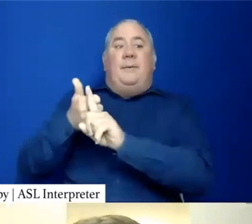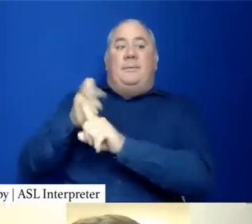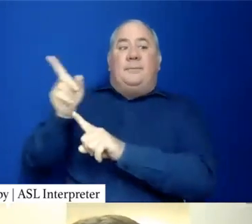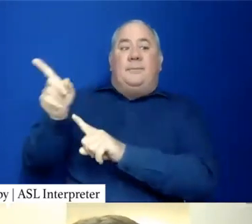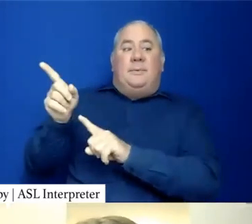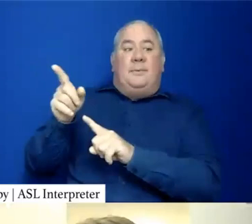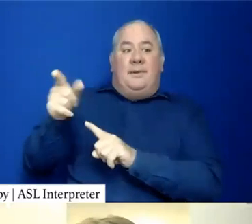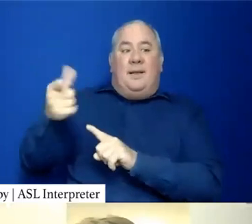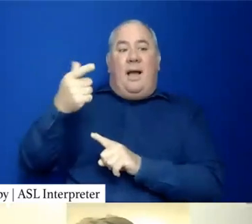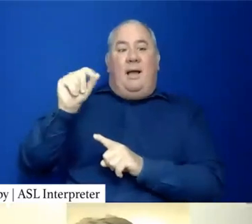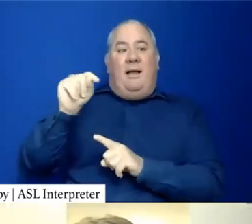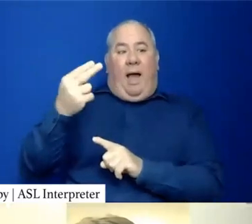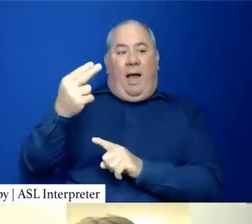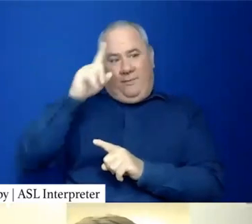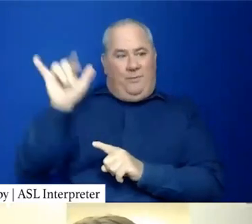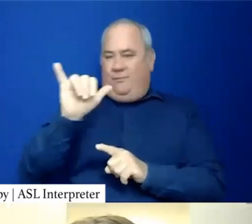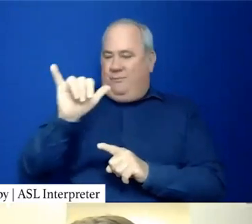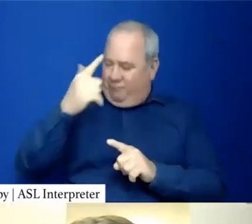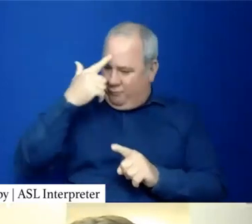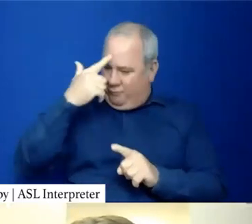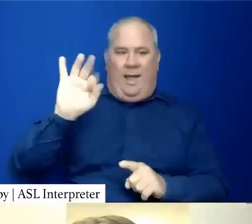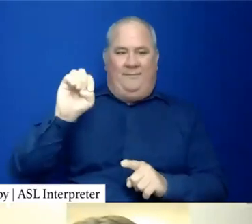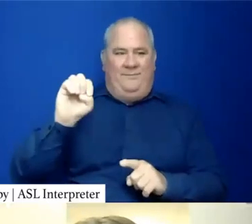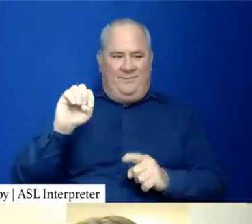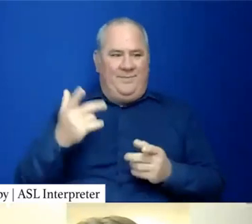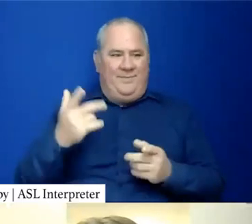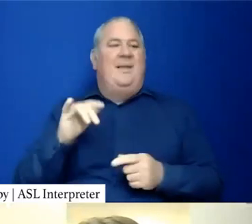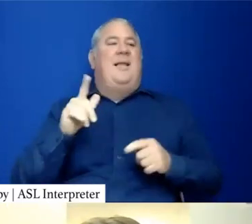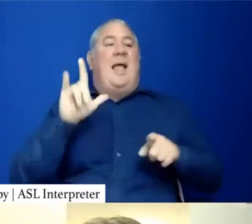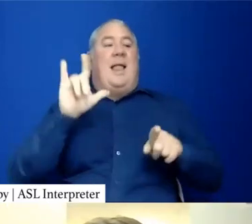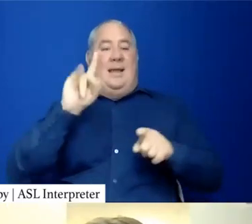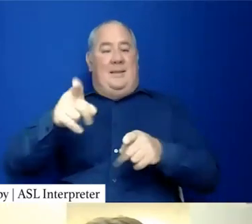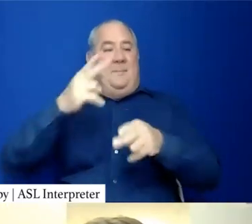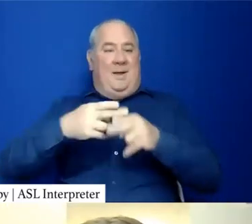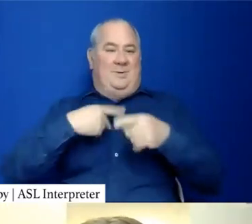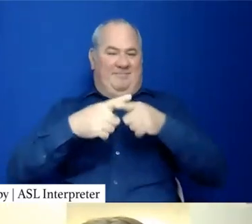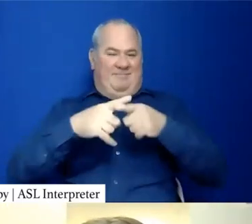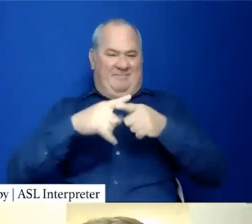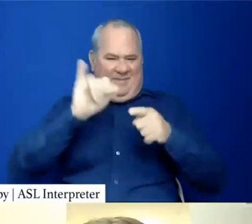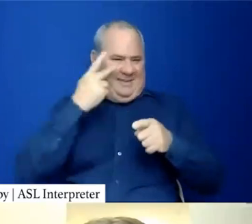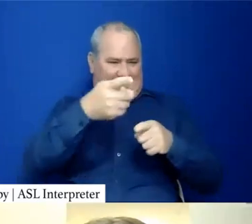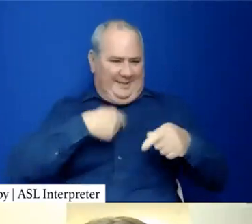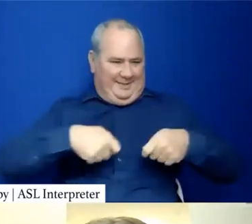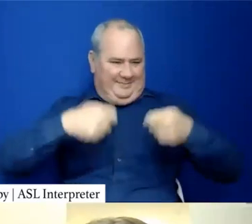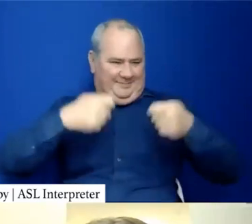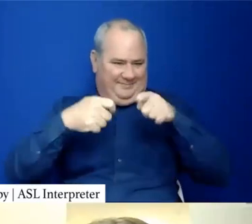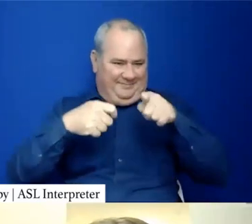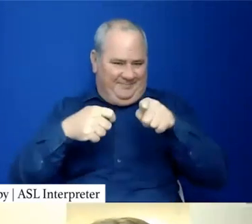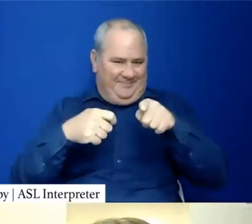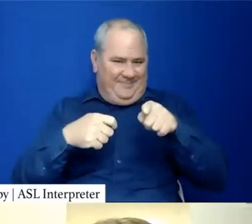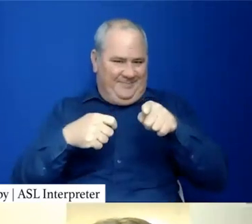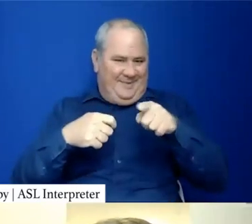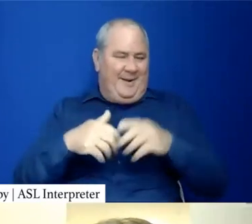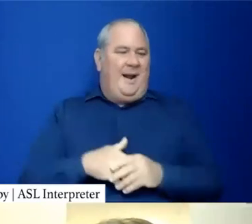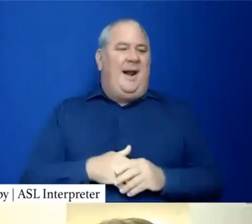And since Lydia mentioned my knitting, it's usually below the screen, but this is eventually going to be a like coral